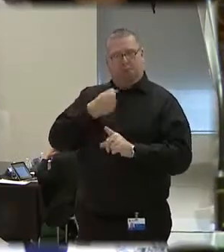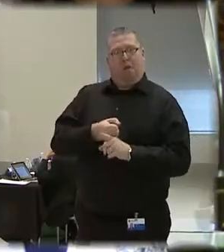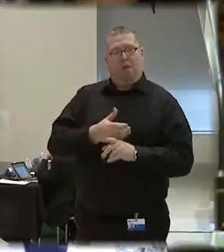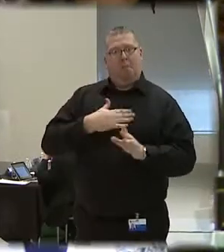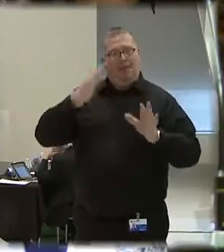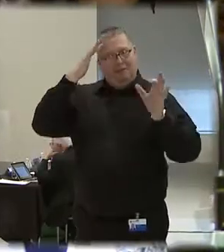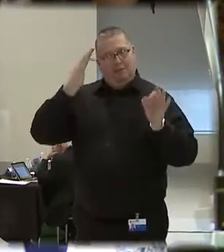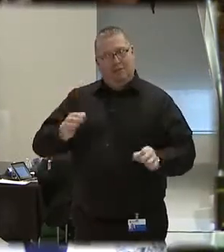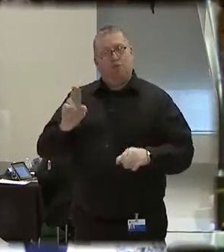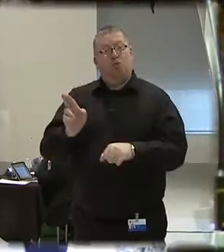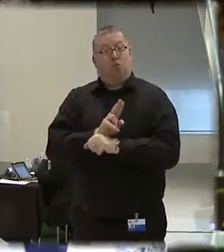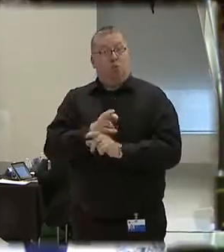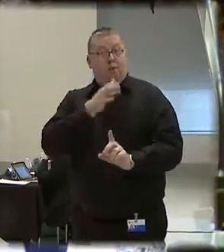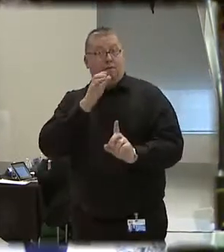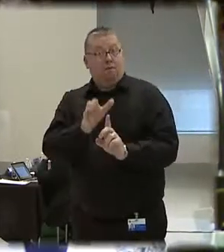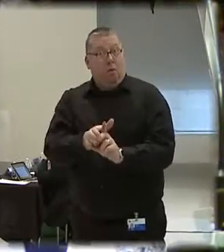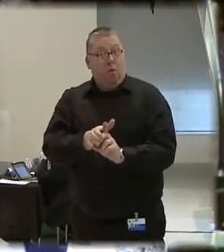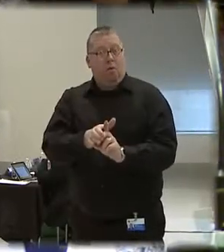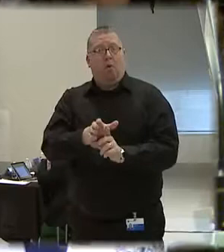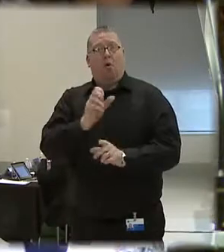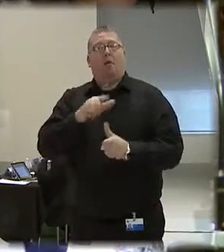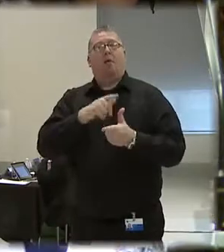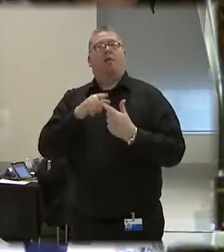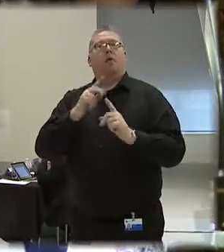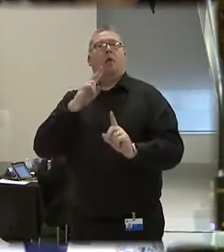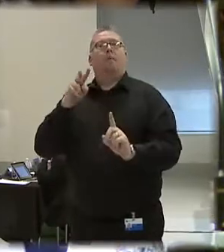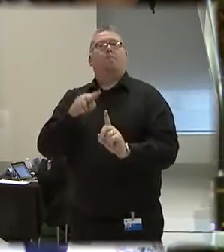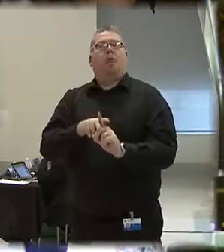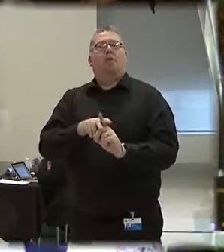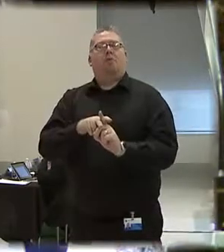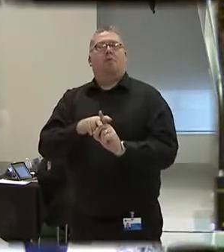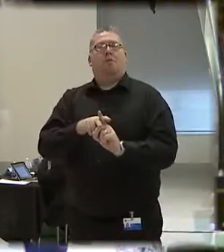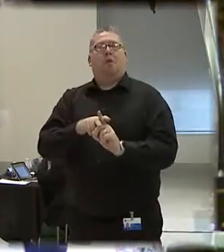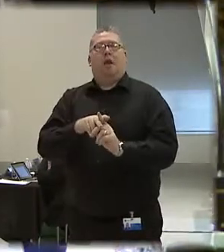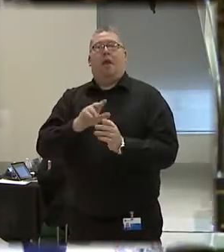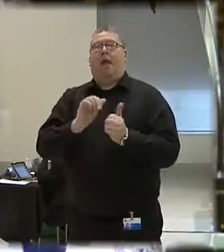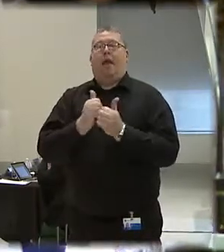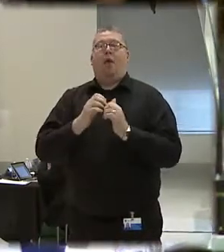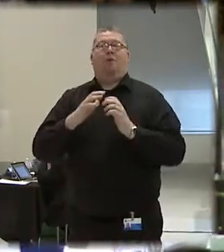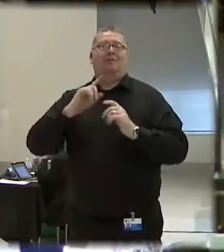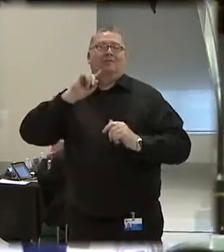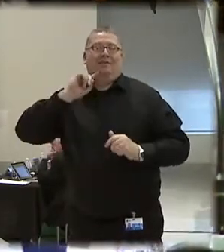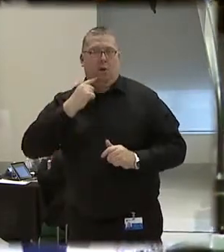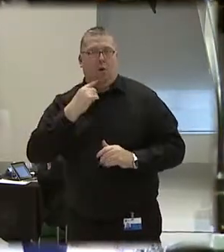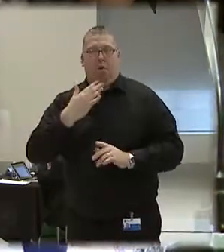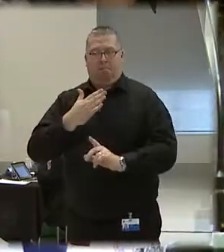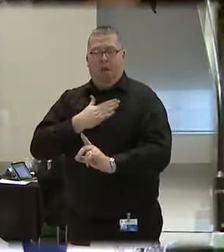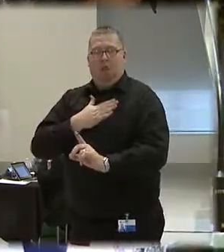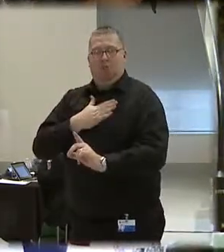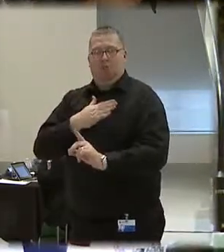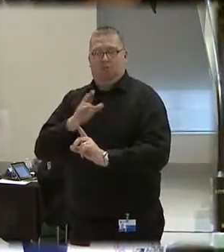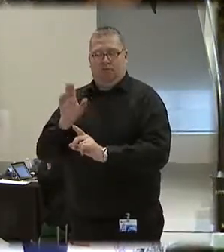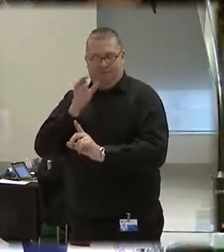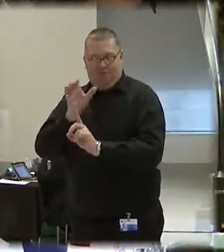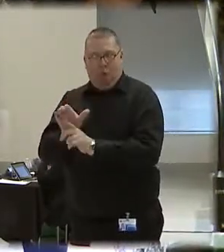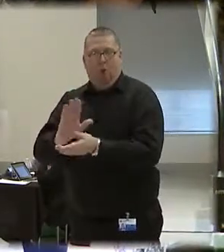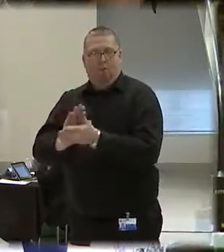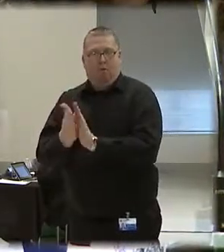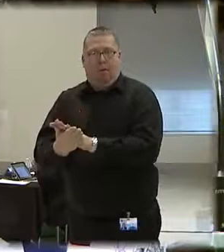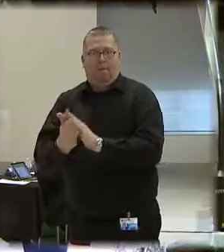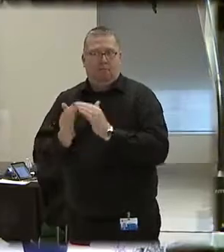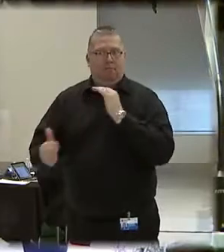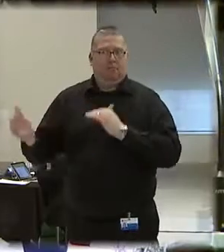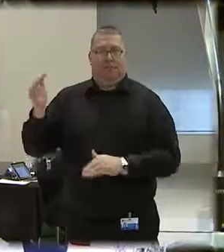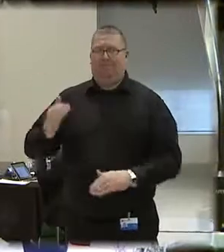to use force and then apply a certain severity of force? Well, to answer your question, I have absolutely